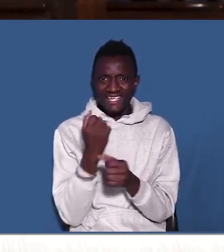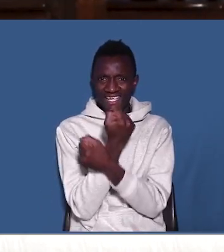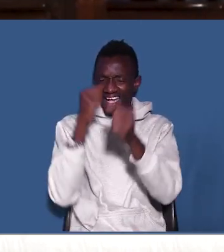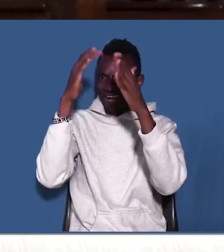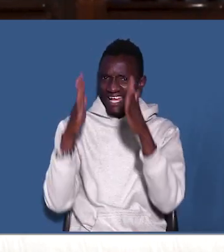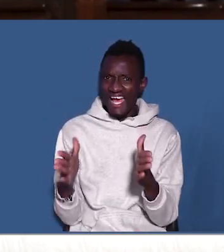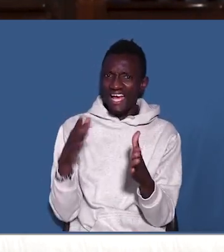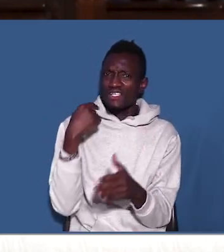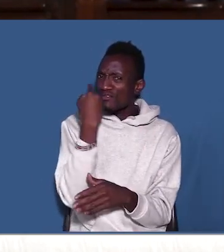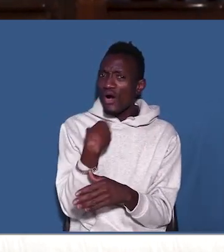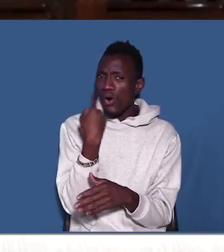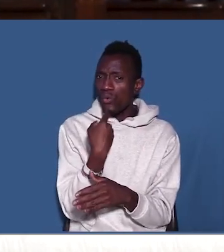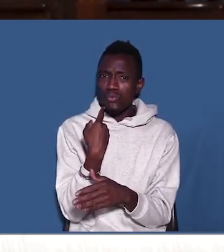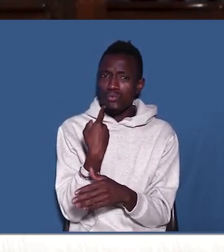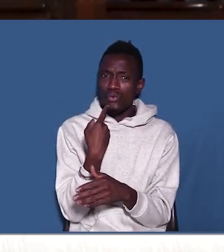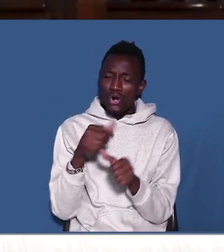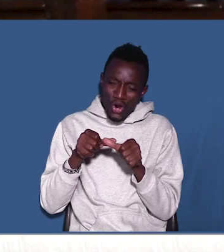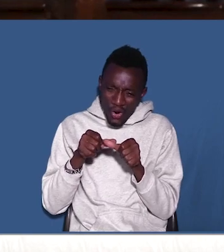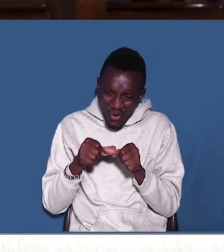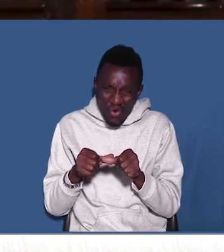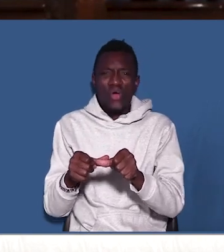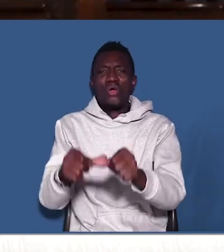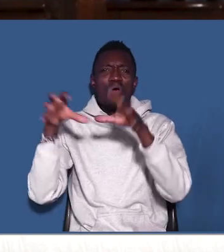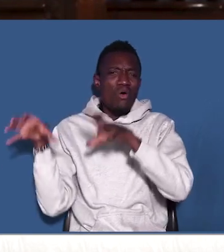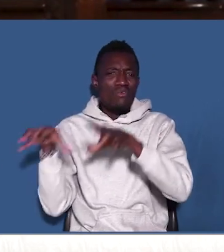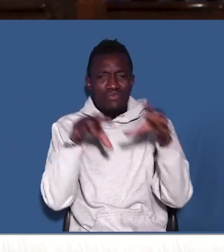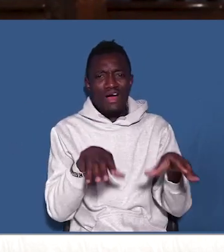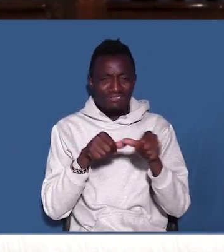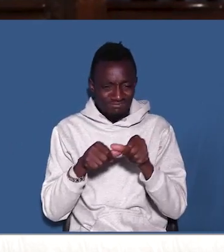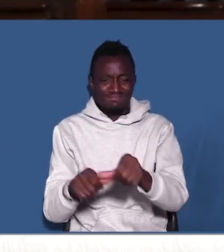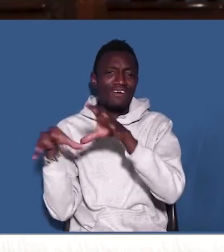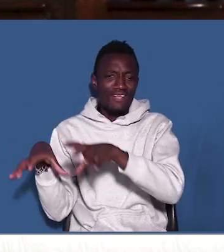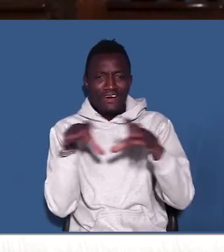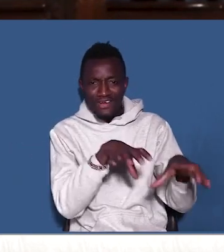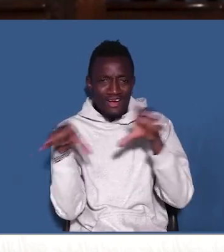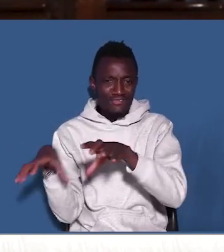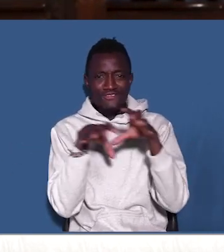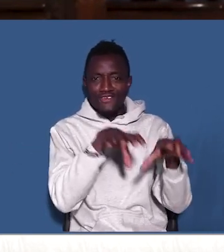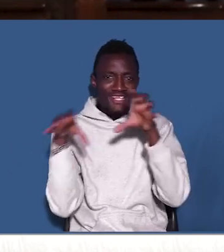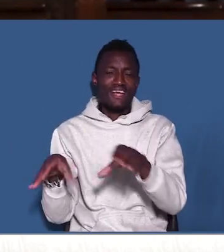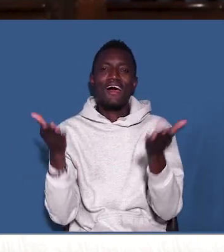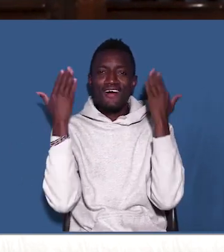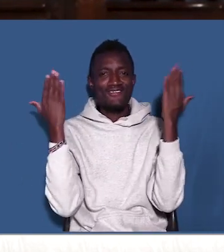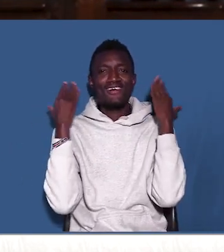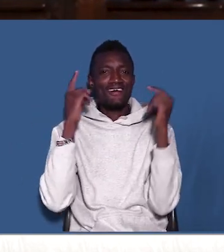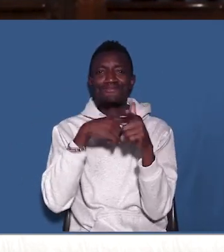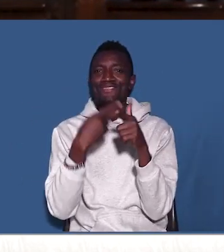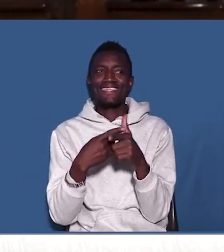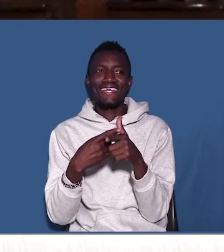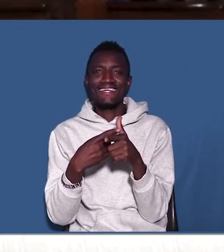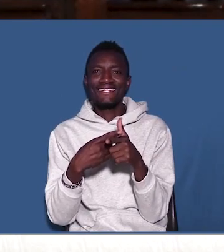by suffering, then that's it. How do we call him a savior anymore? We can only trust and have